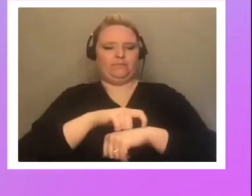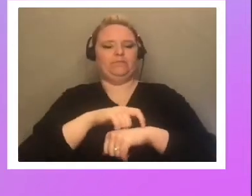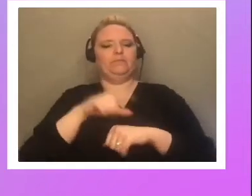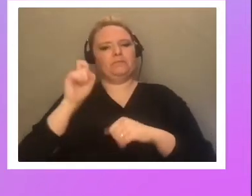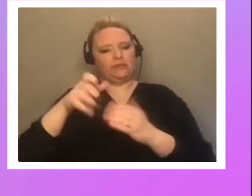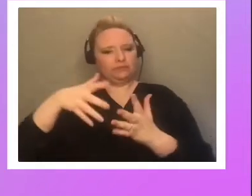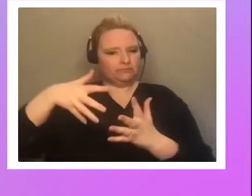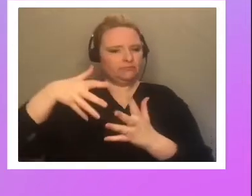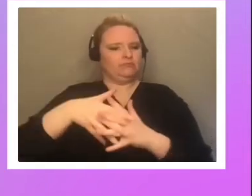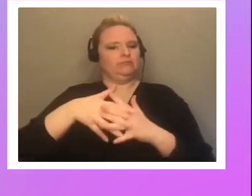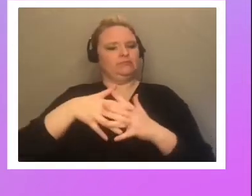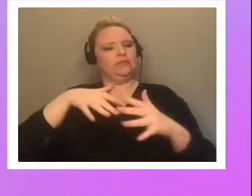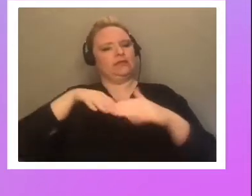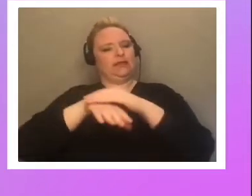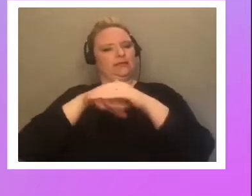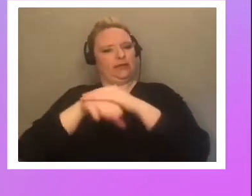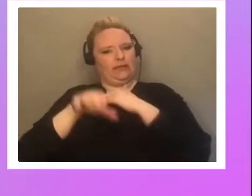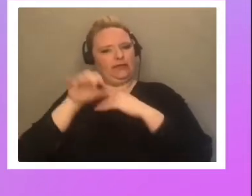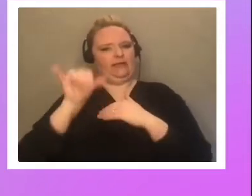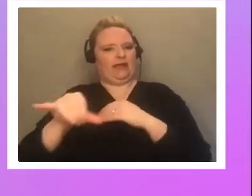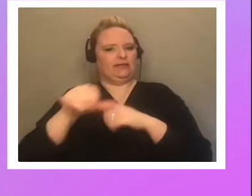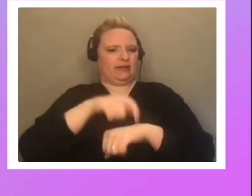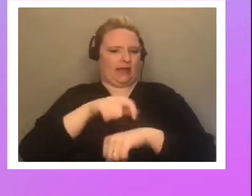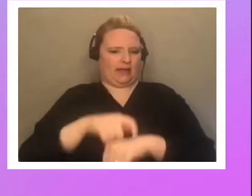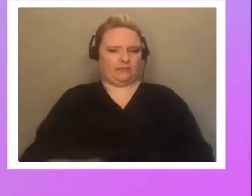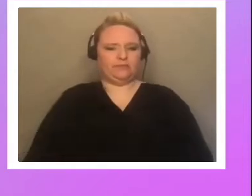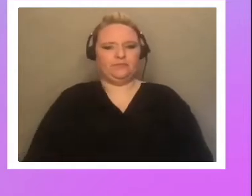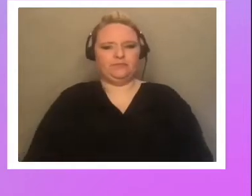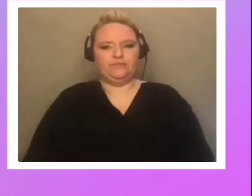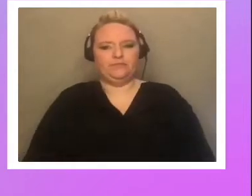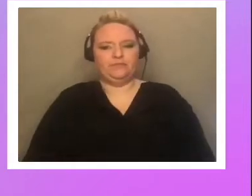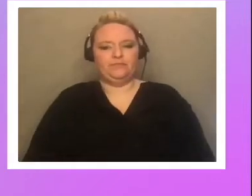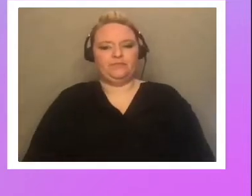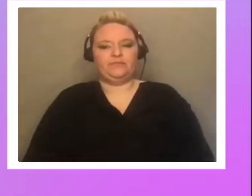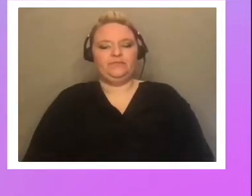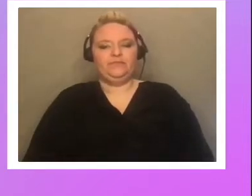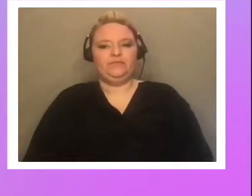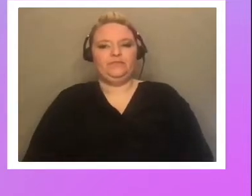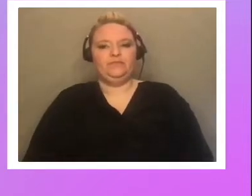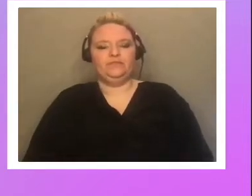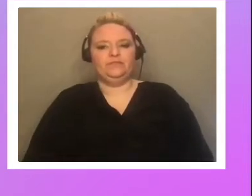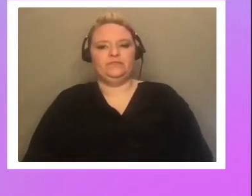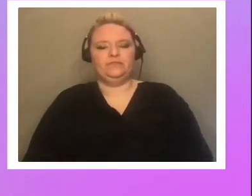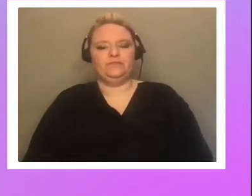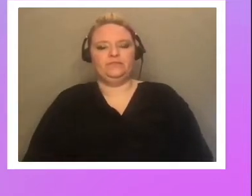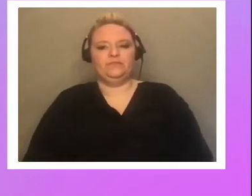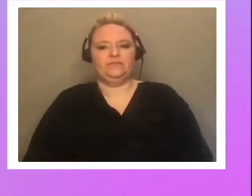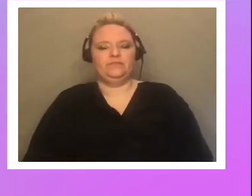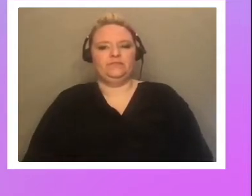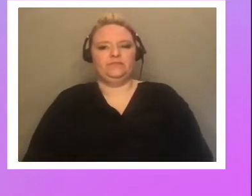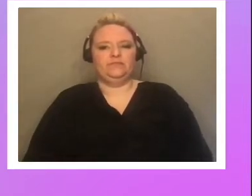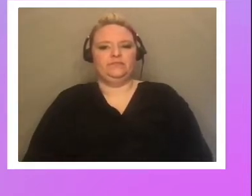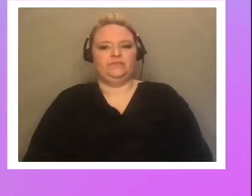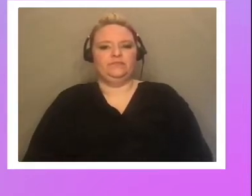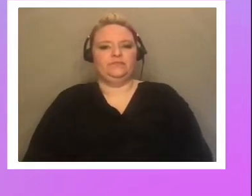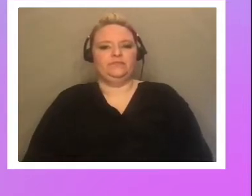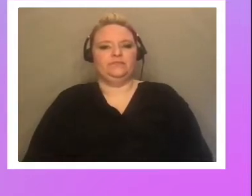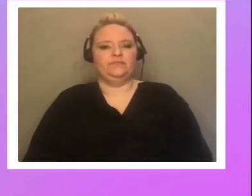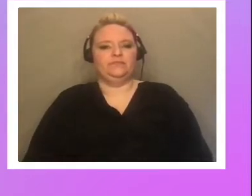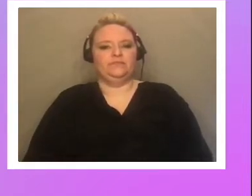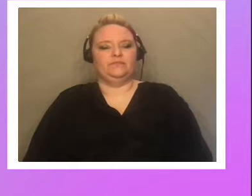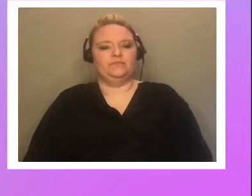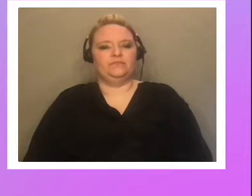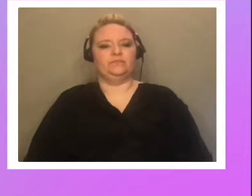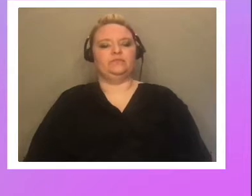accessibility in these areas. So while